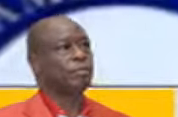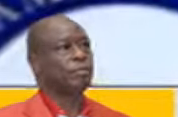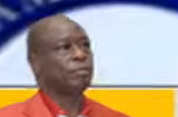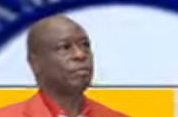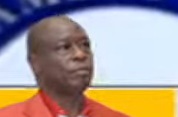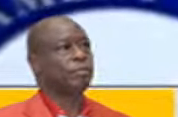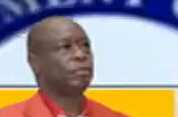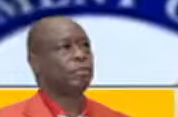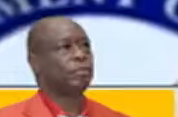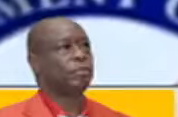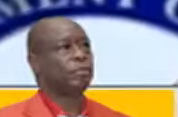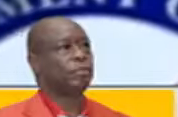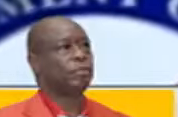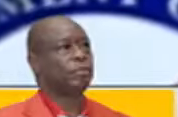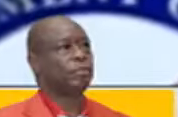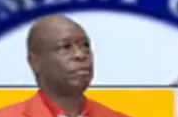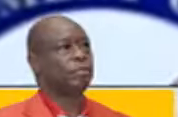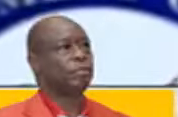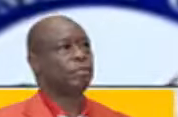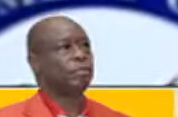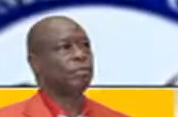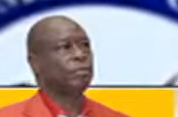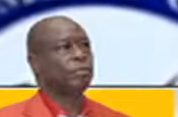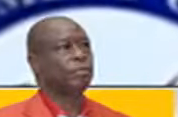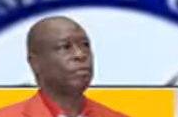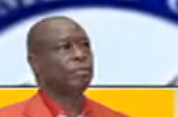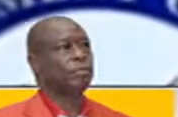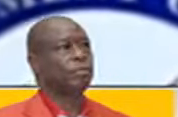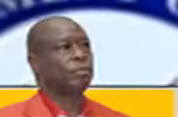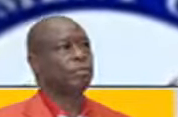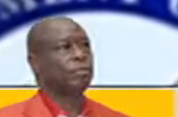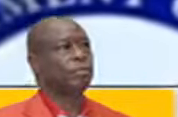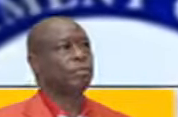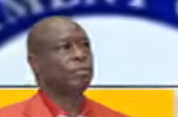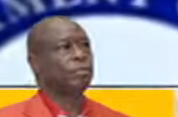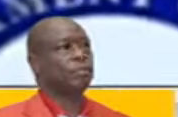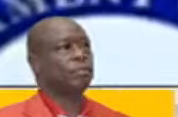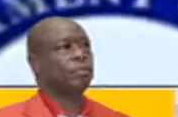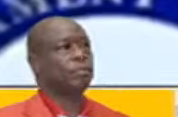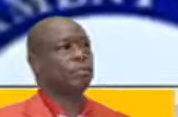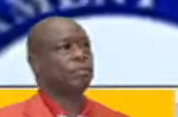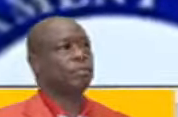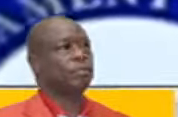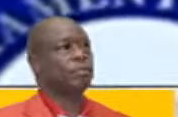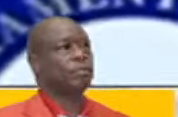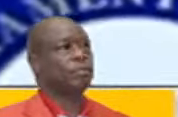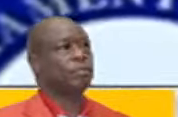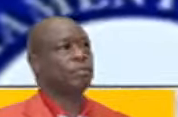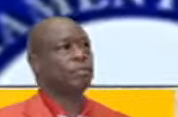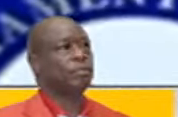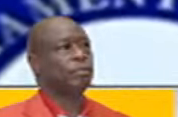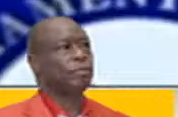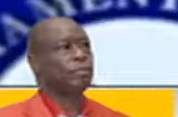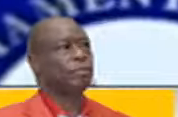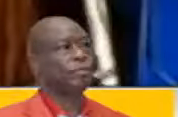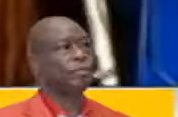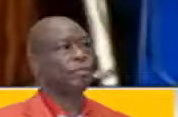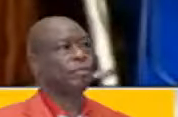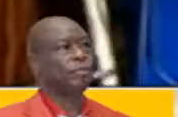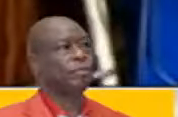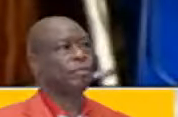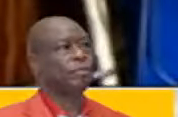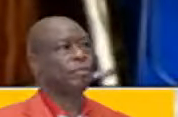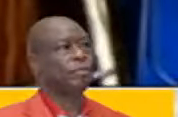We'll come to it later, don't worry. Let's deal with Olive Garden Hotel for now. Volume 6, which is the